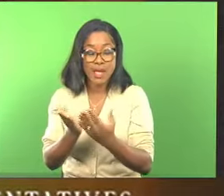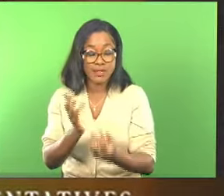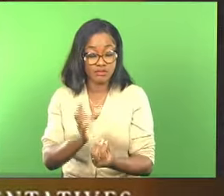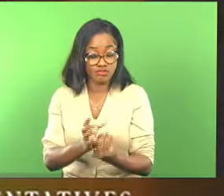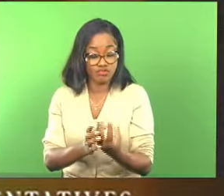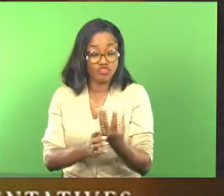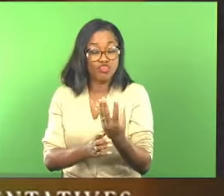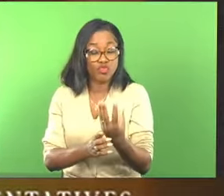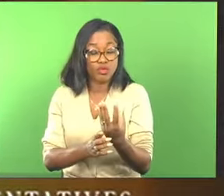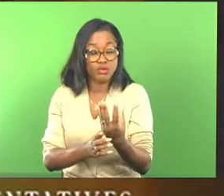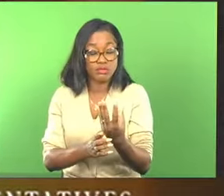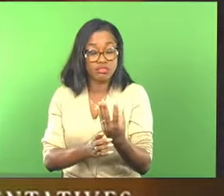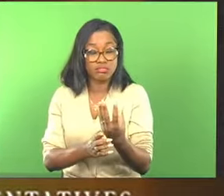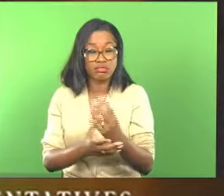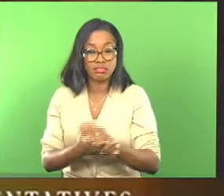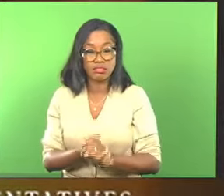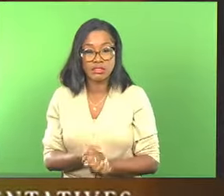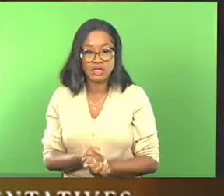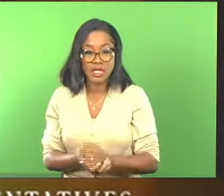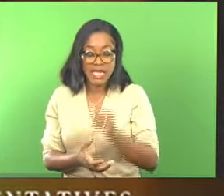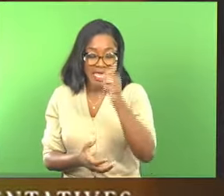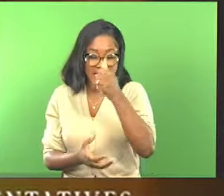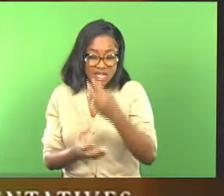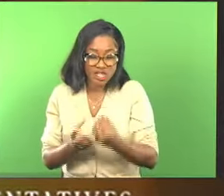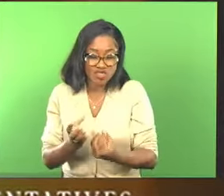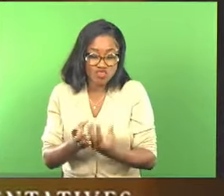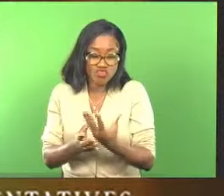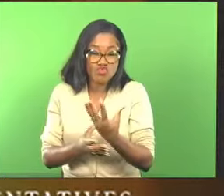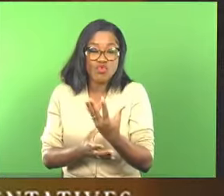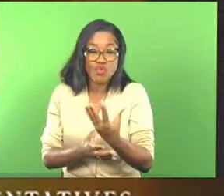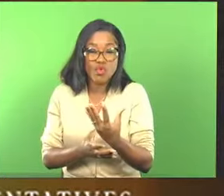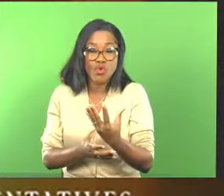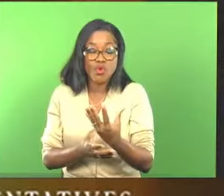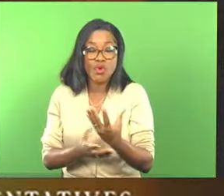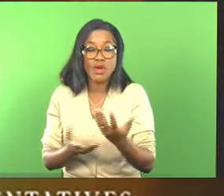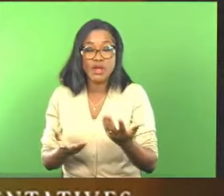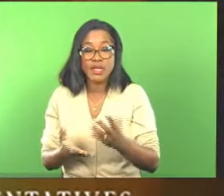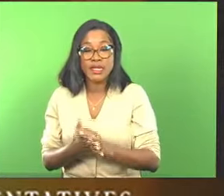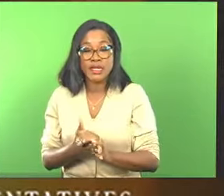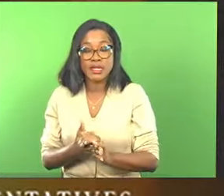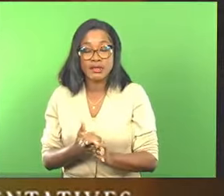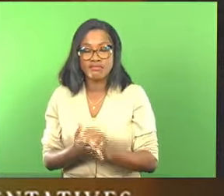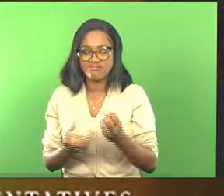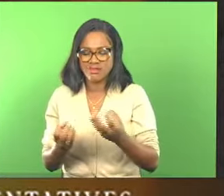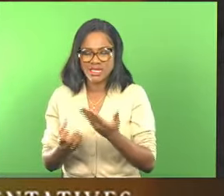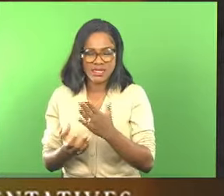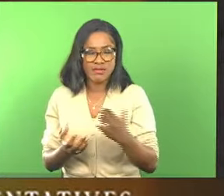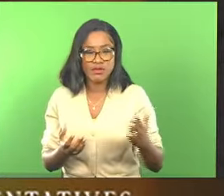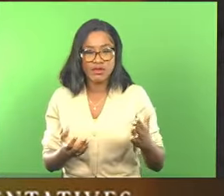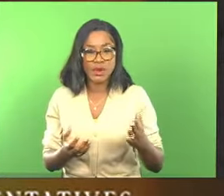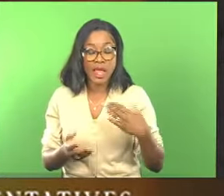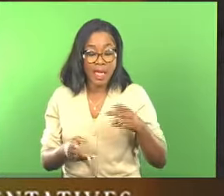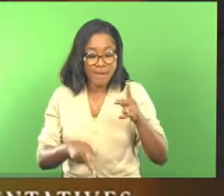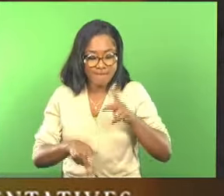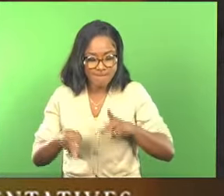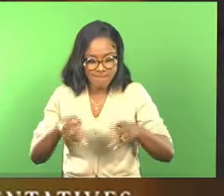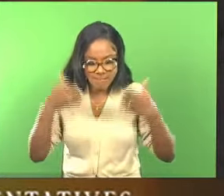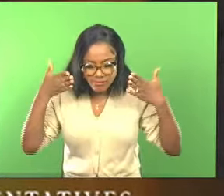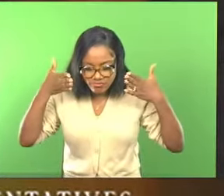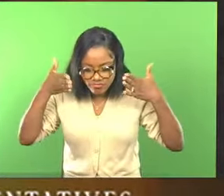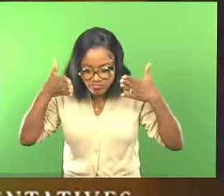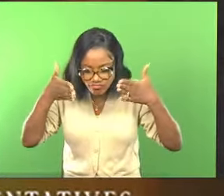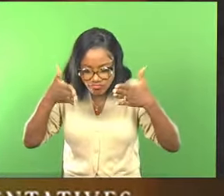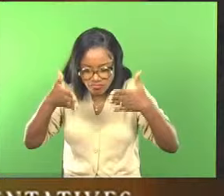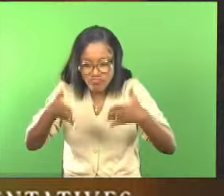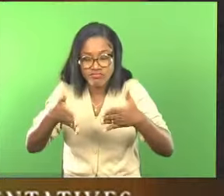story. India's growth is inclusive and people-centric.